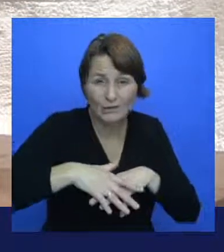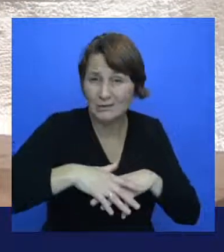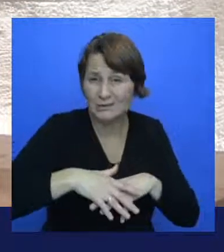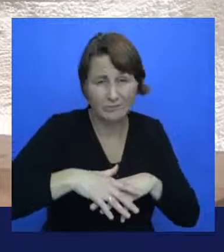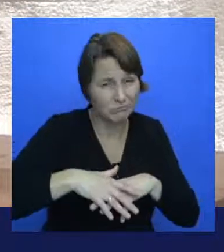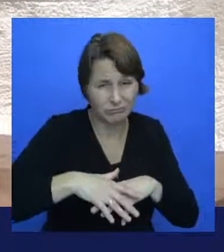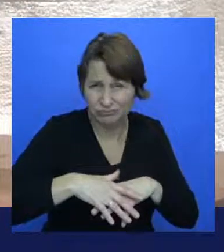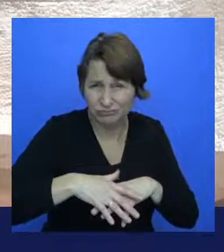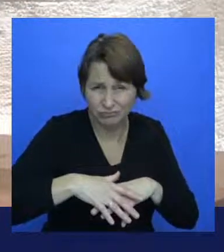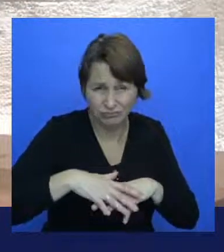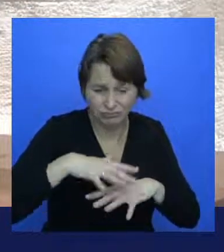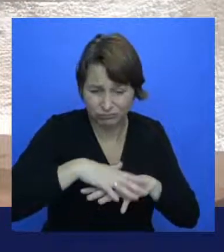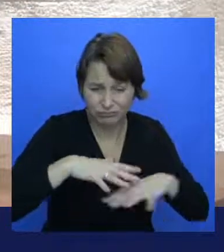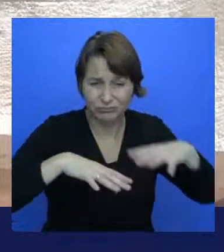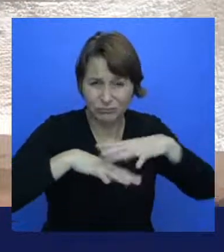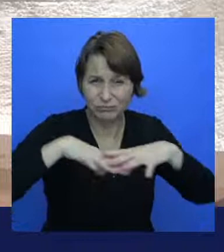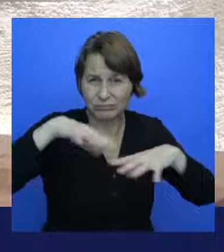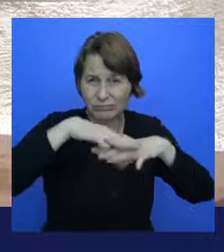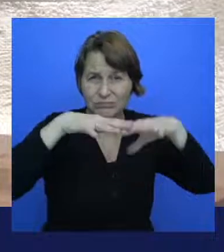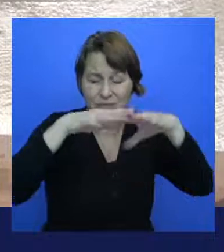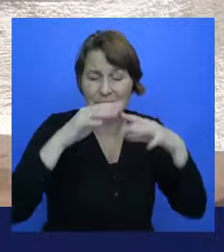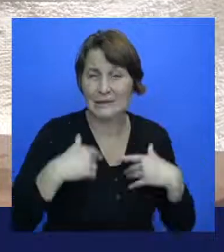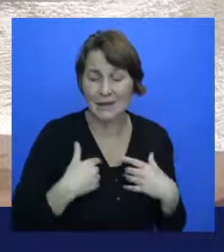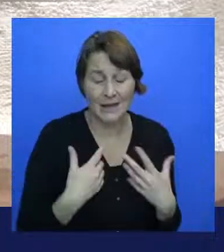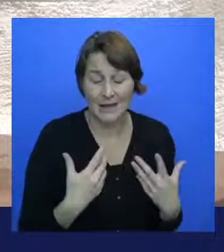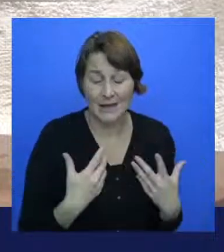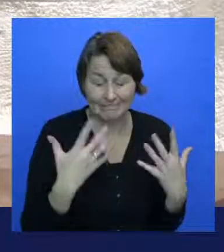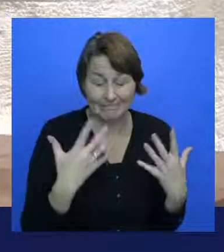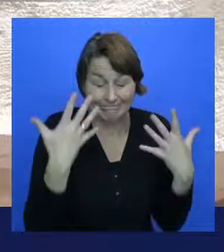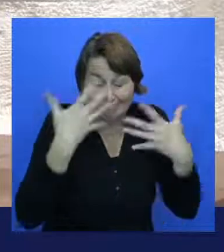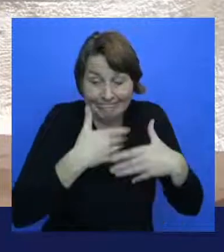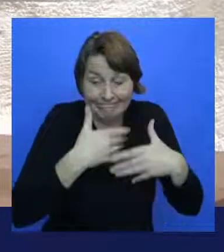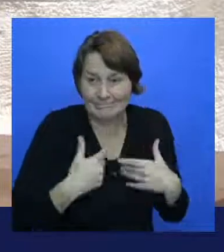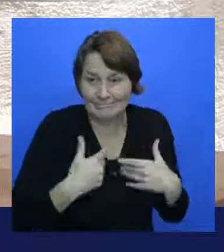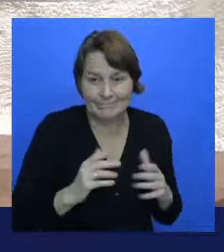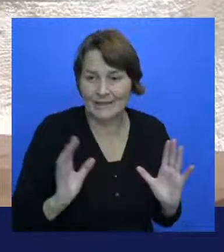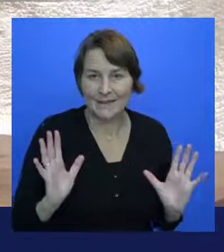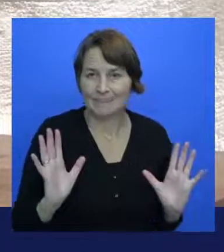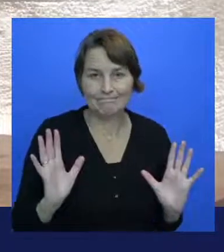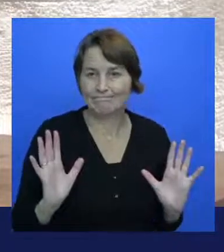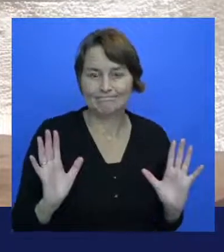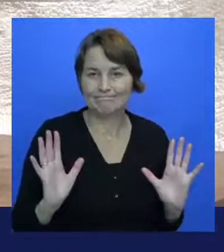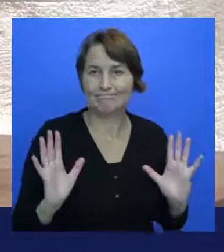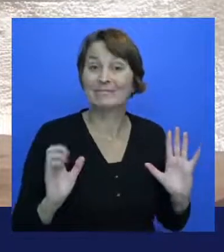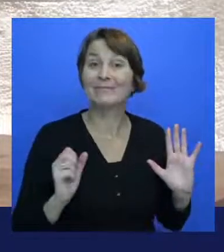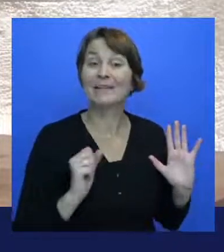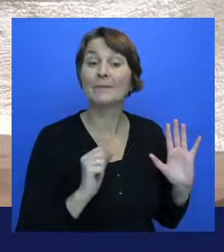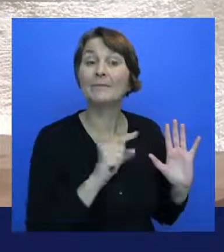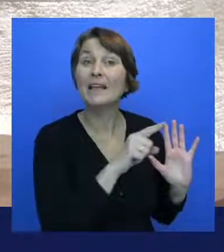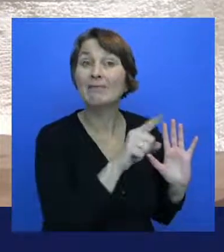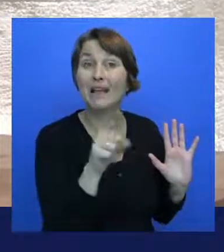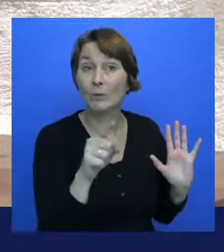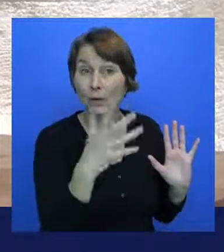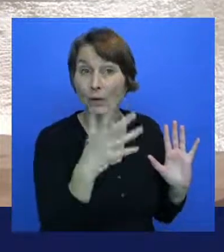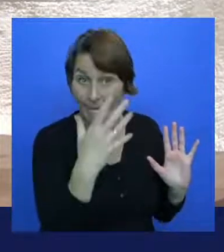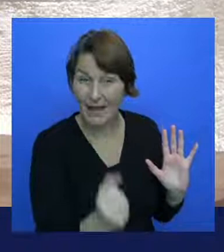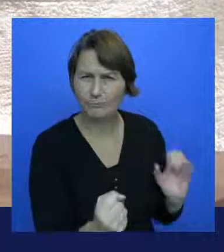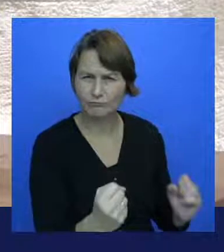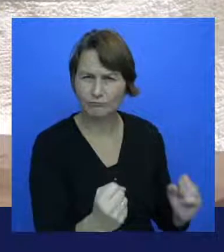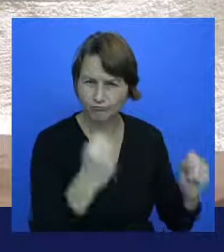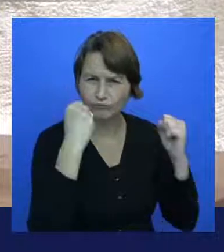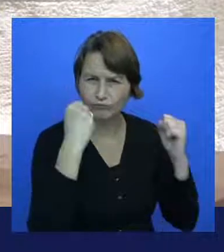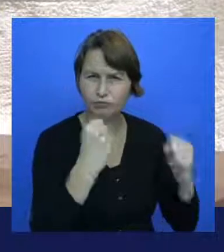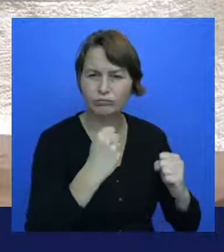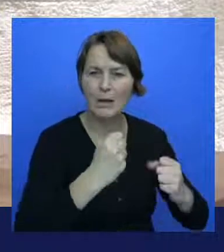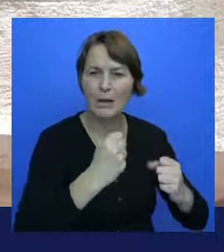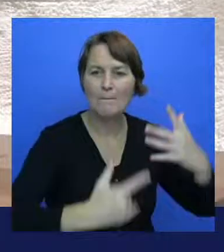just not like perfect. Anybody I know that has a strong mathematical background, they loathe the lack of a